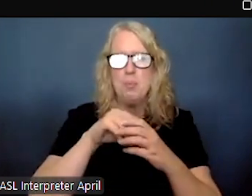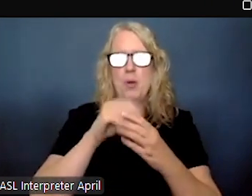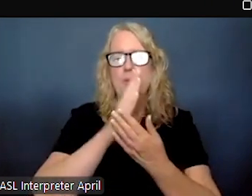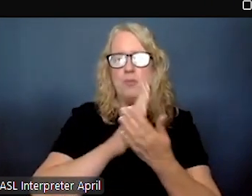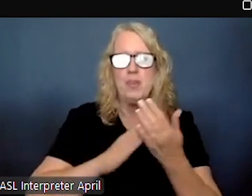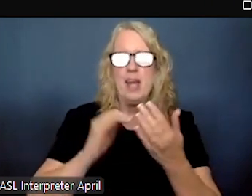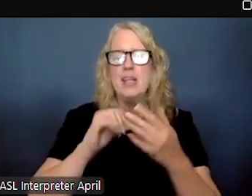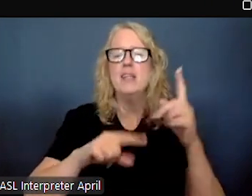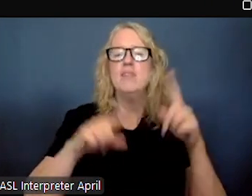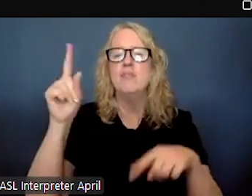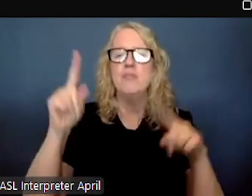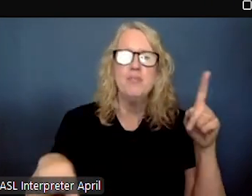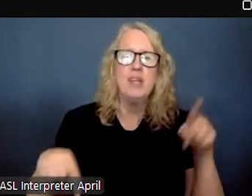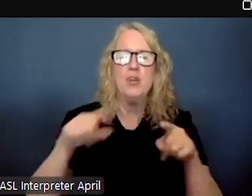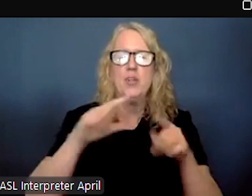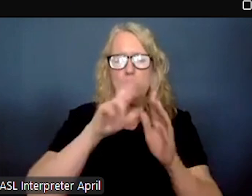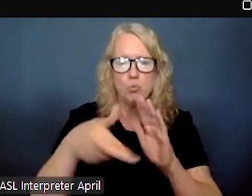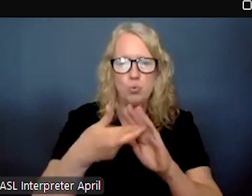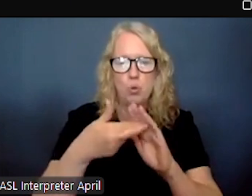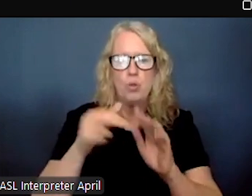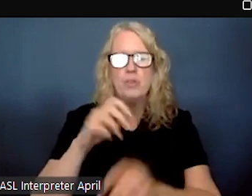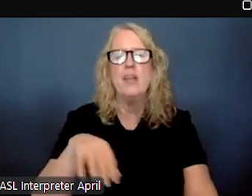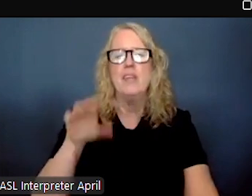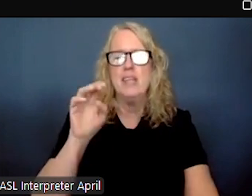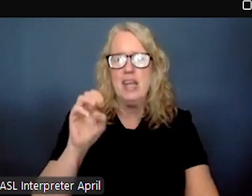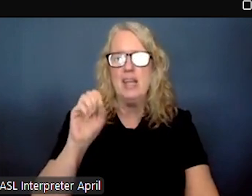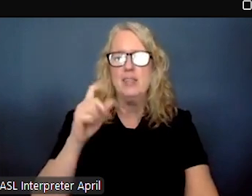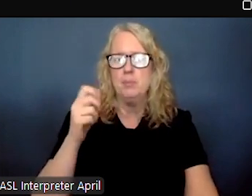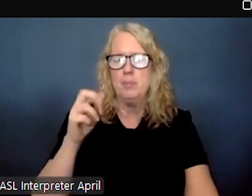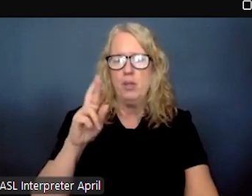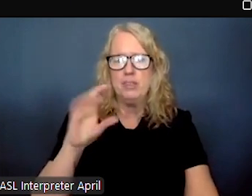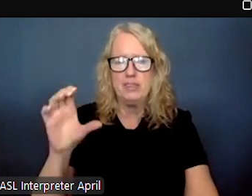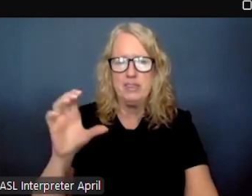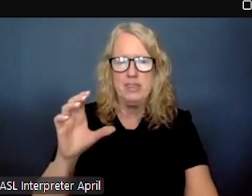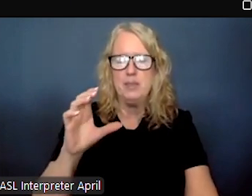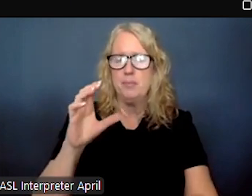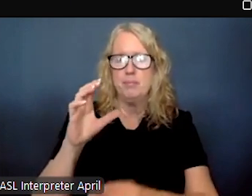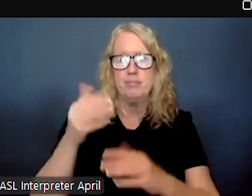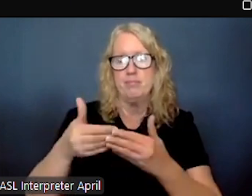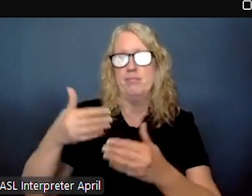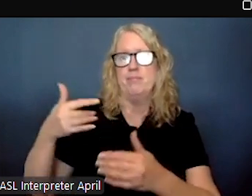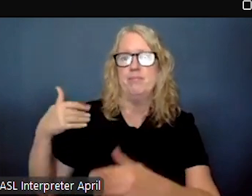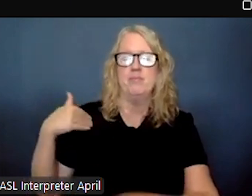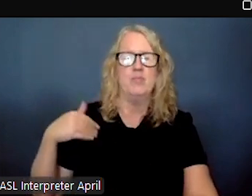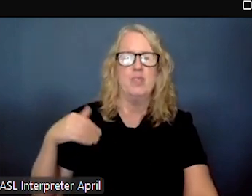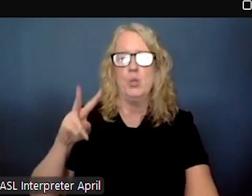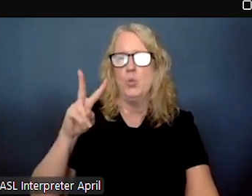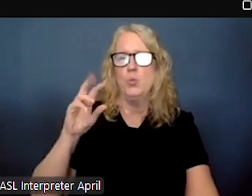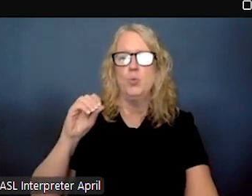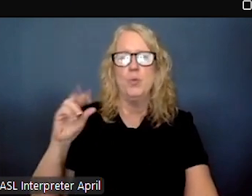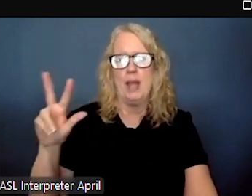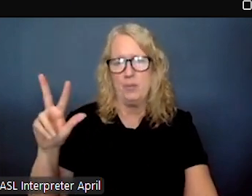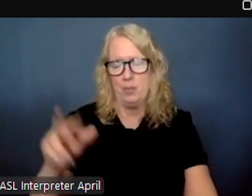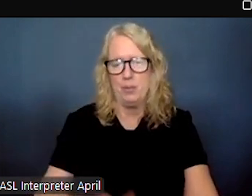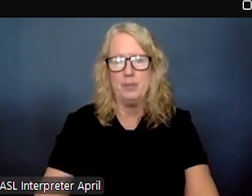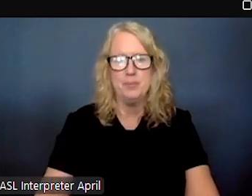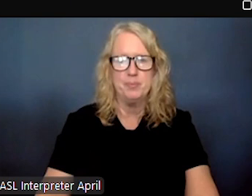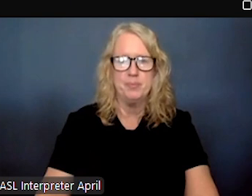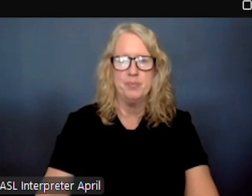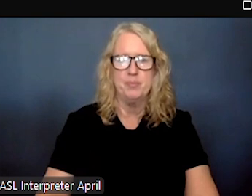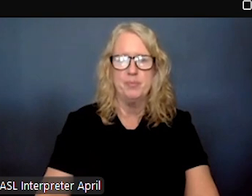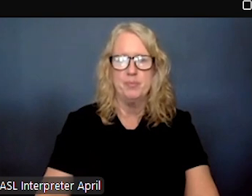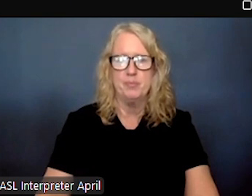in various roles of the SPRC since going back to 2003.